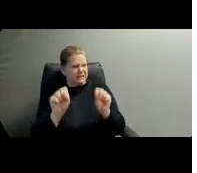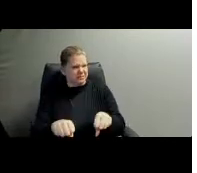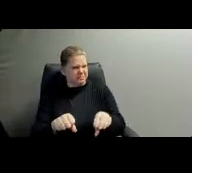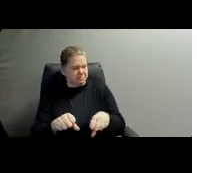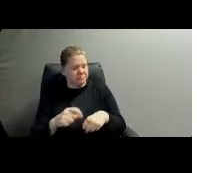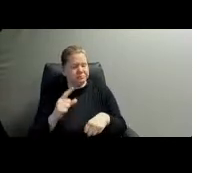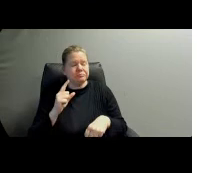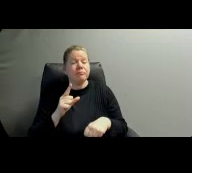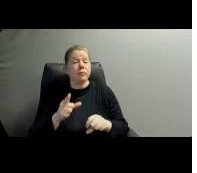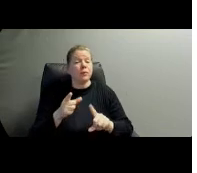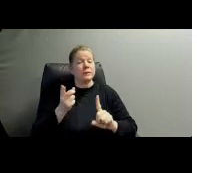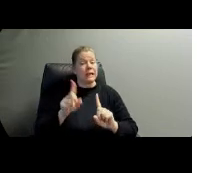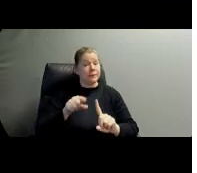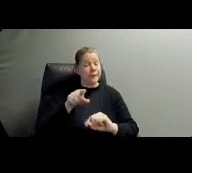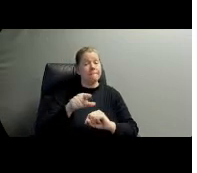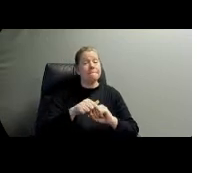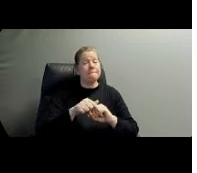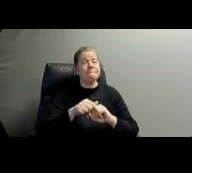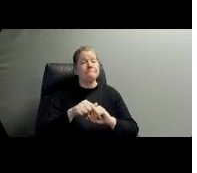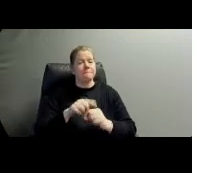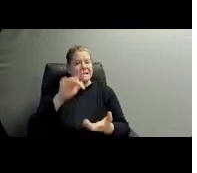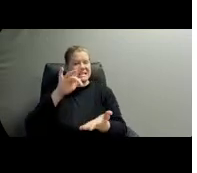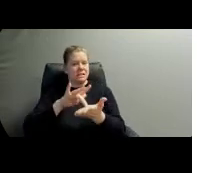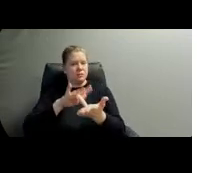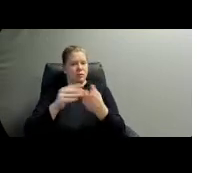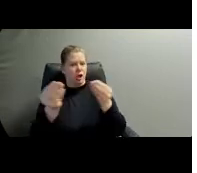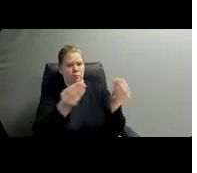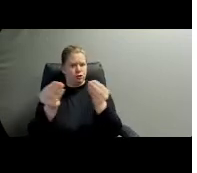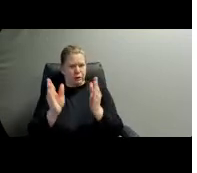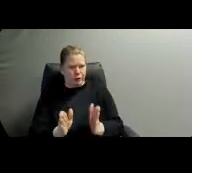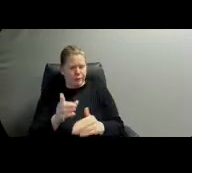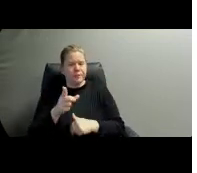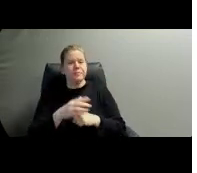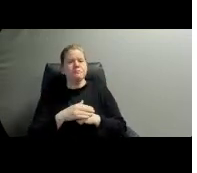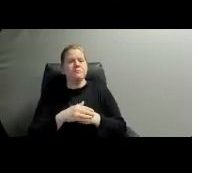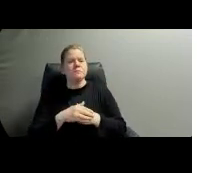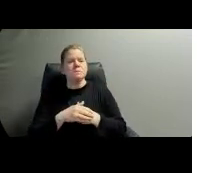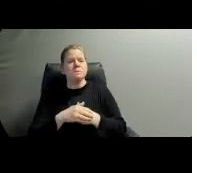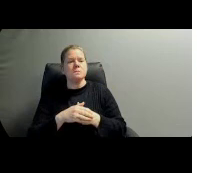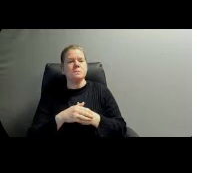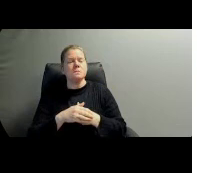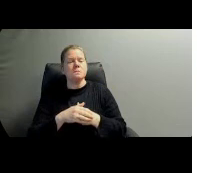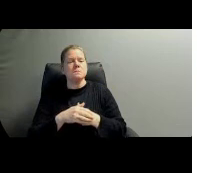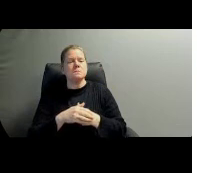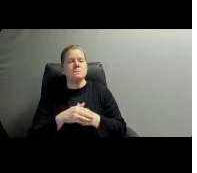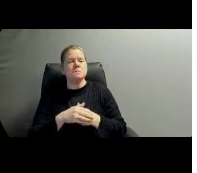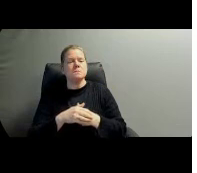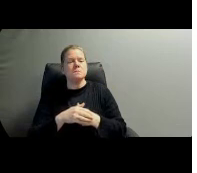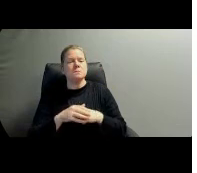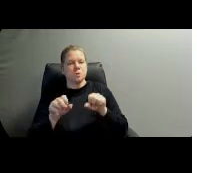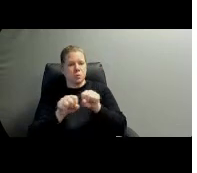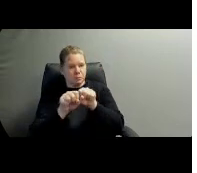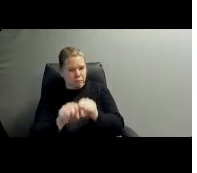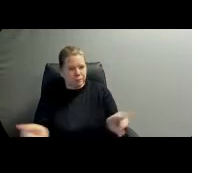what's happening in this case is we have a central arbiter where we are from where we are sending out a